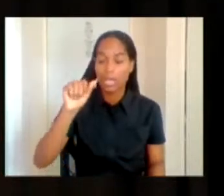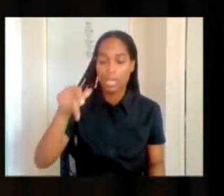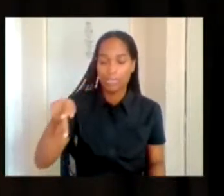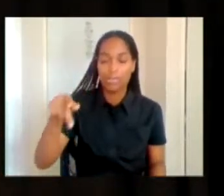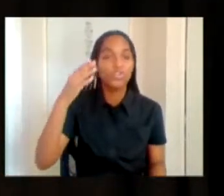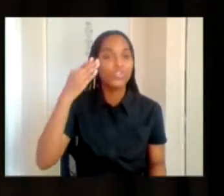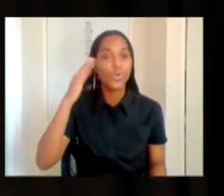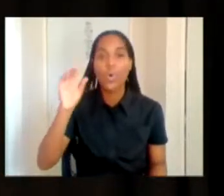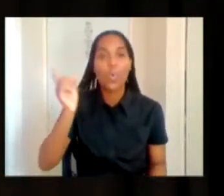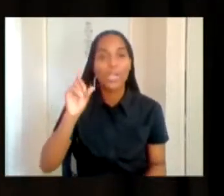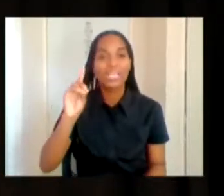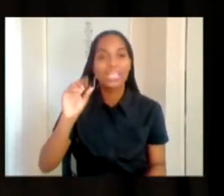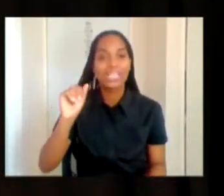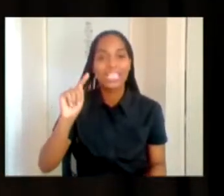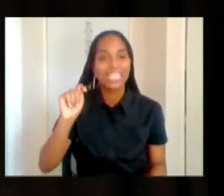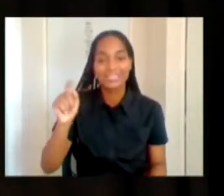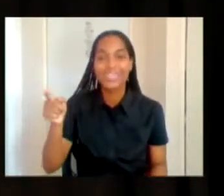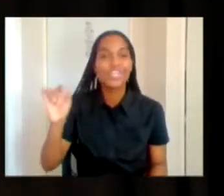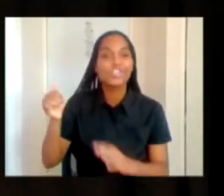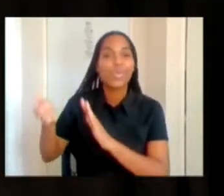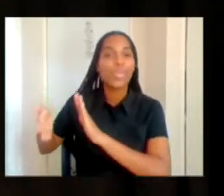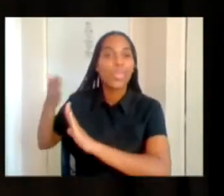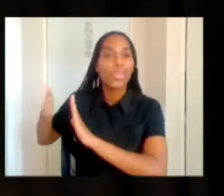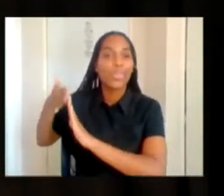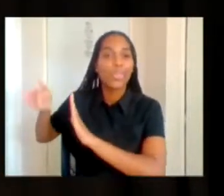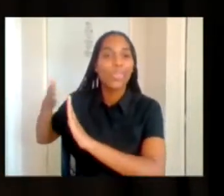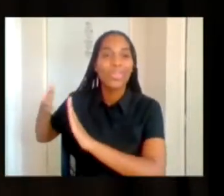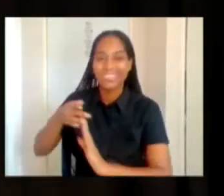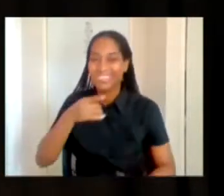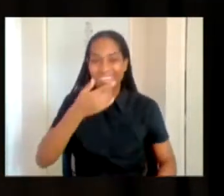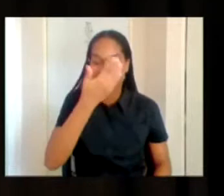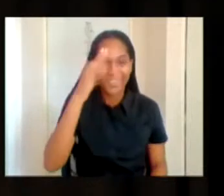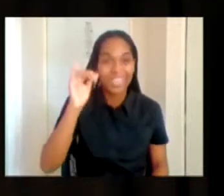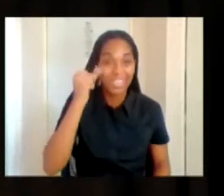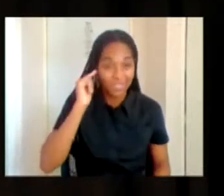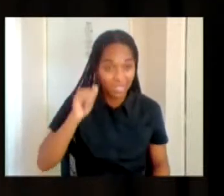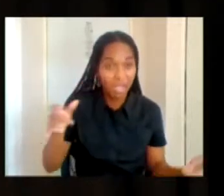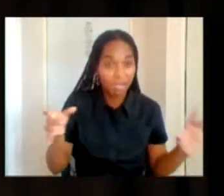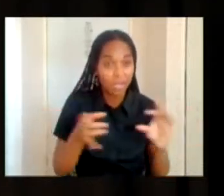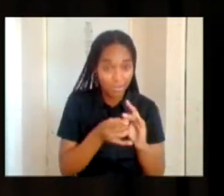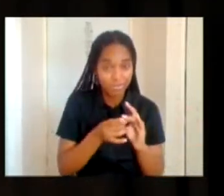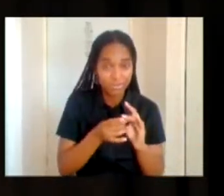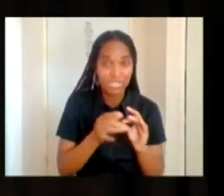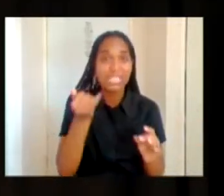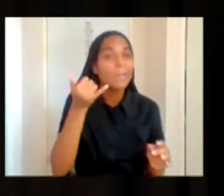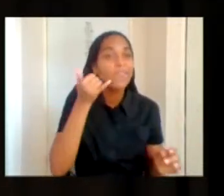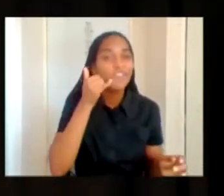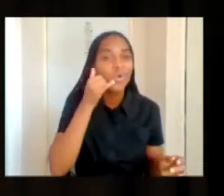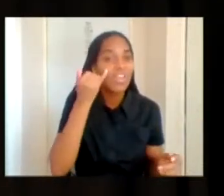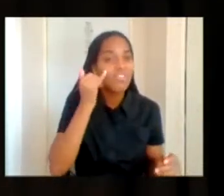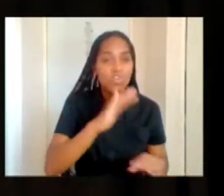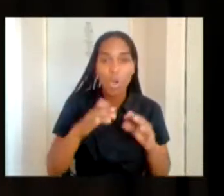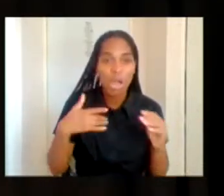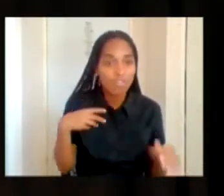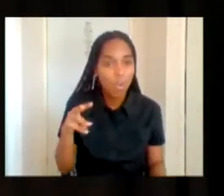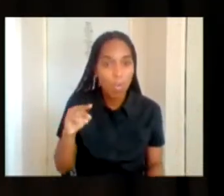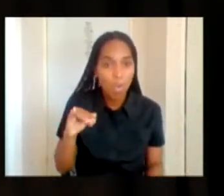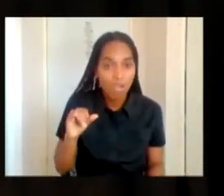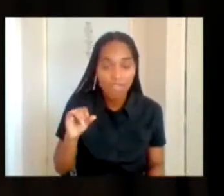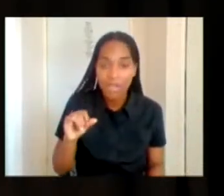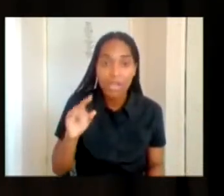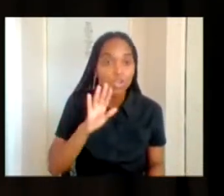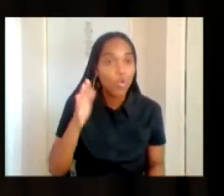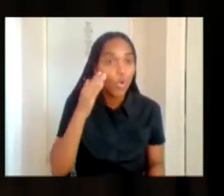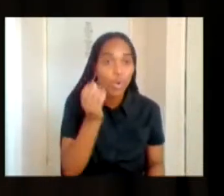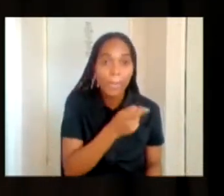they're just running. They don't know. And if they can get a connection back, just like on your phone, if you don't have Wi-Fi or something, it has no idea how to get back, you're in